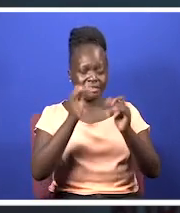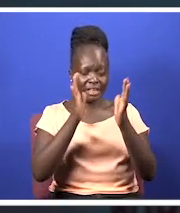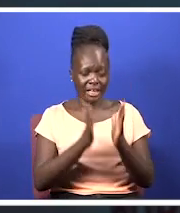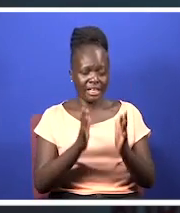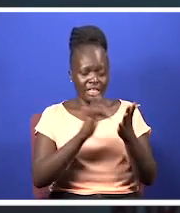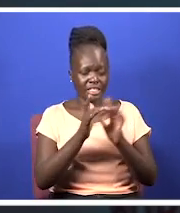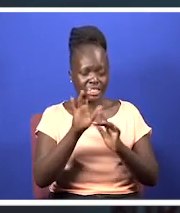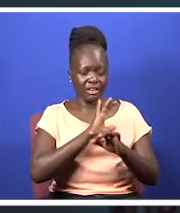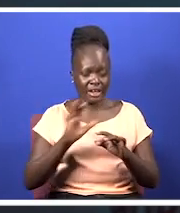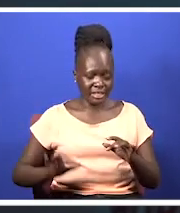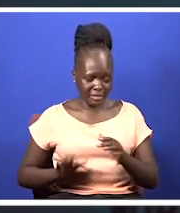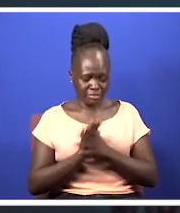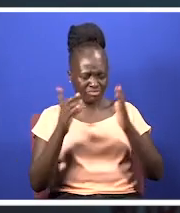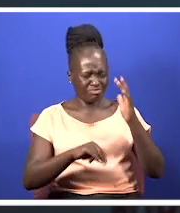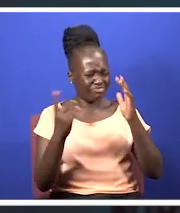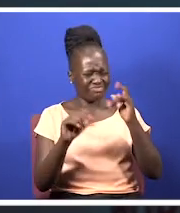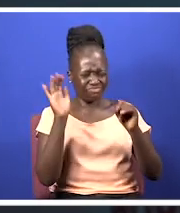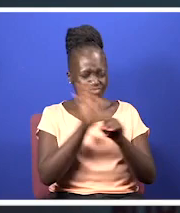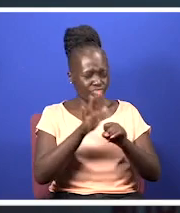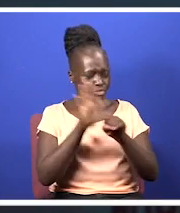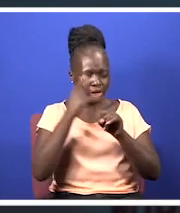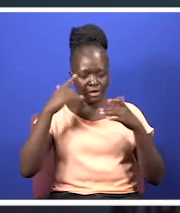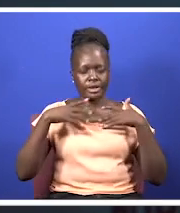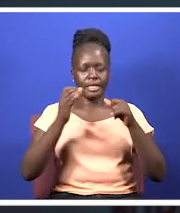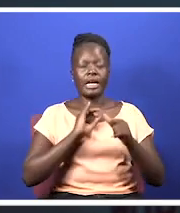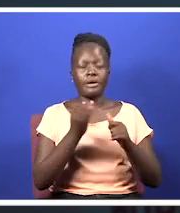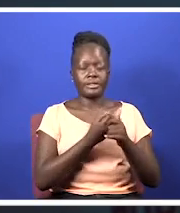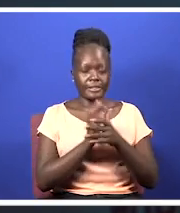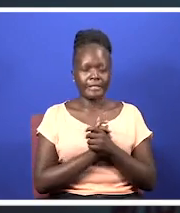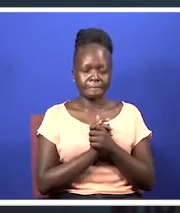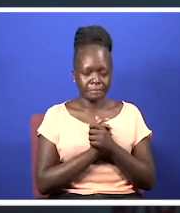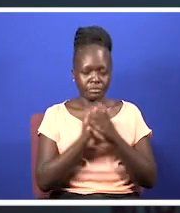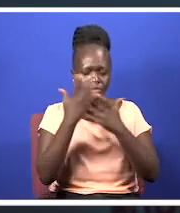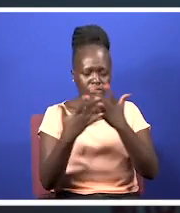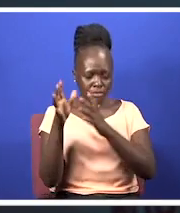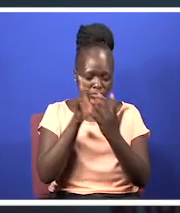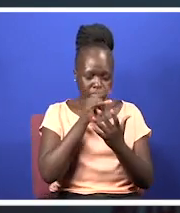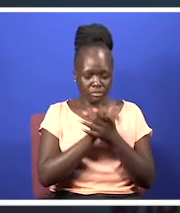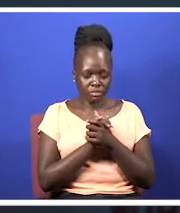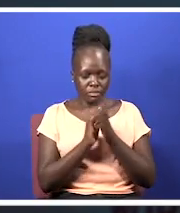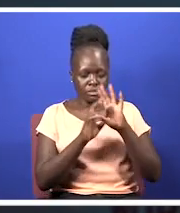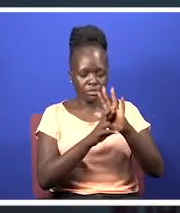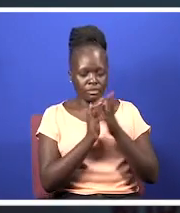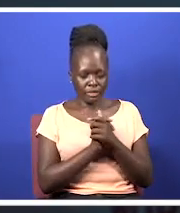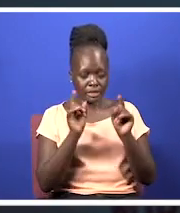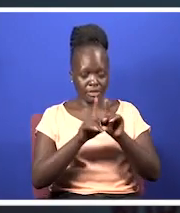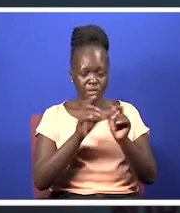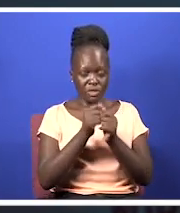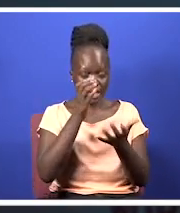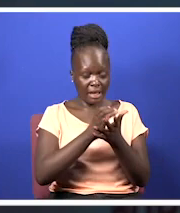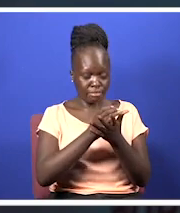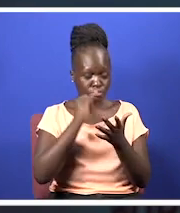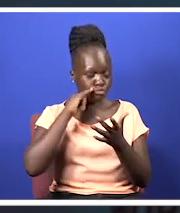Jesus Christ, who was beaten with many stripes for our healing. The blood that he shed, represented by this